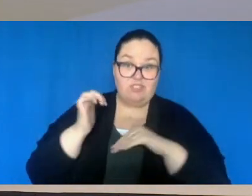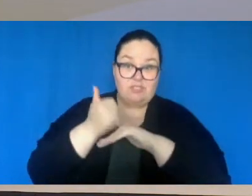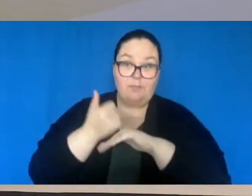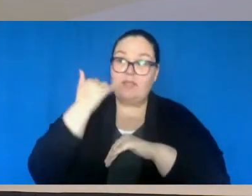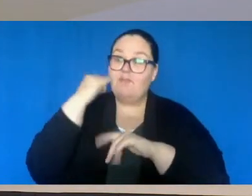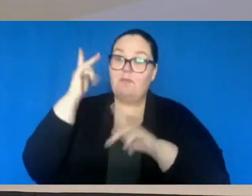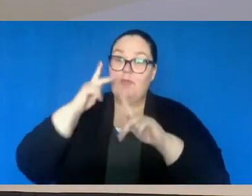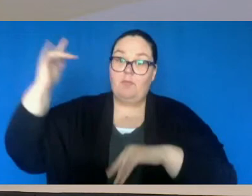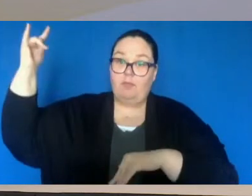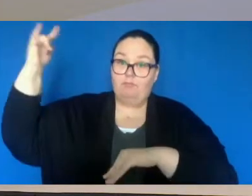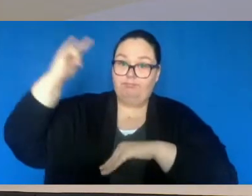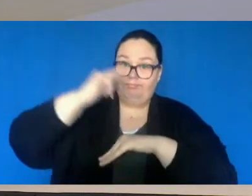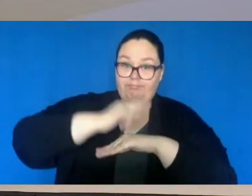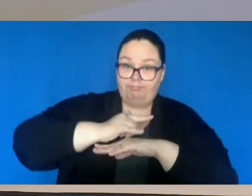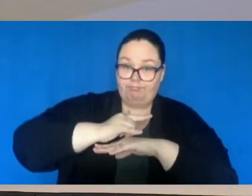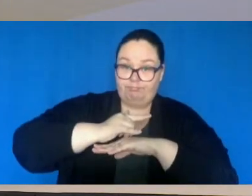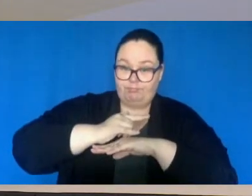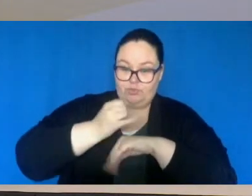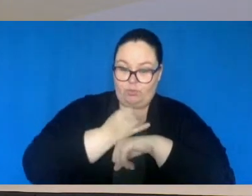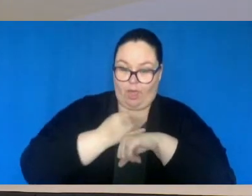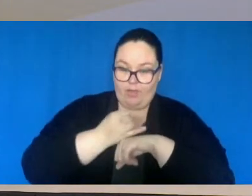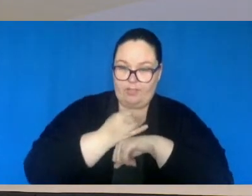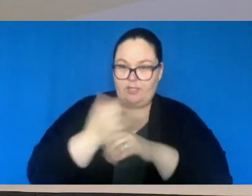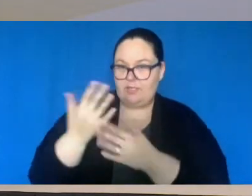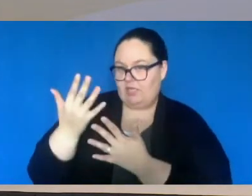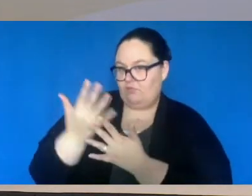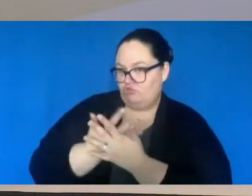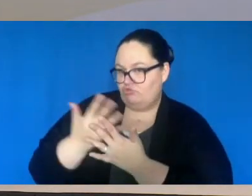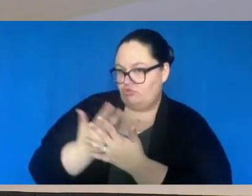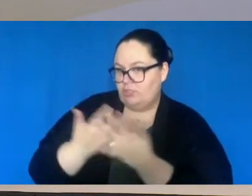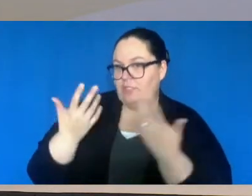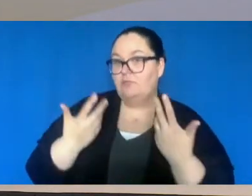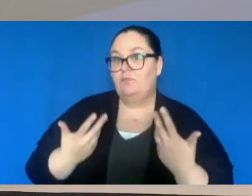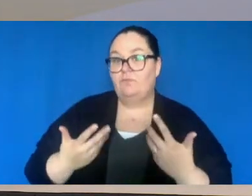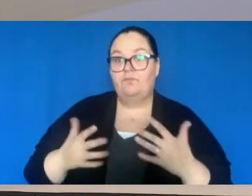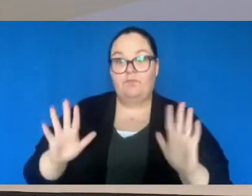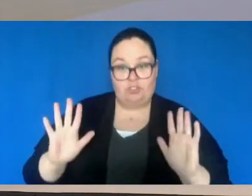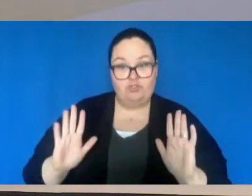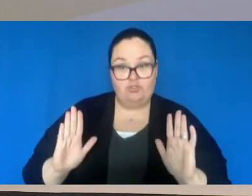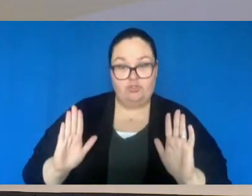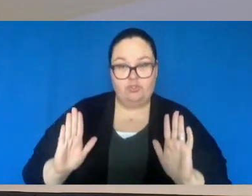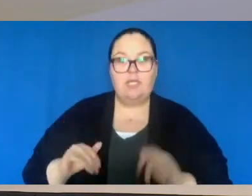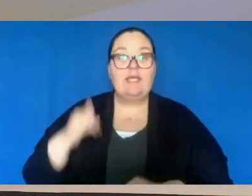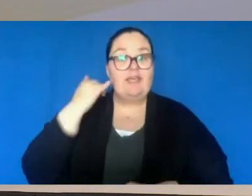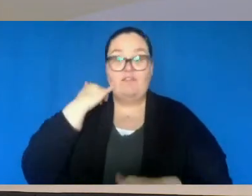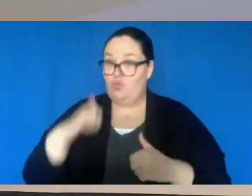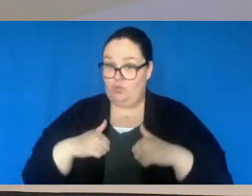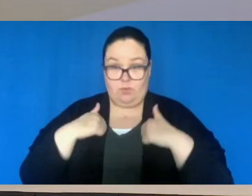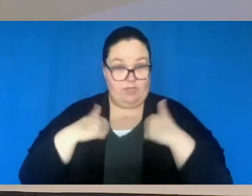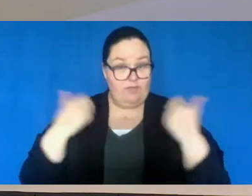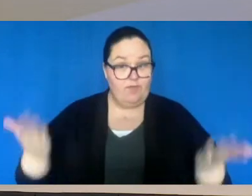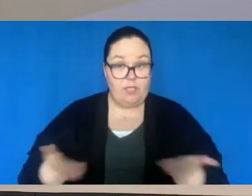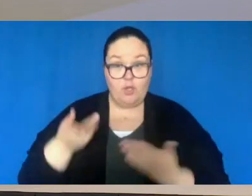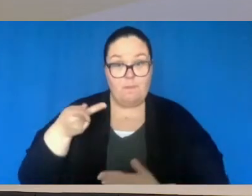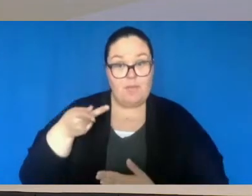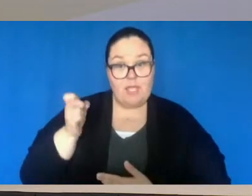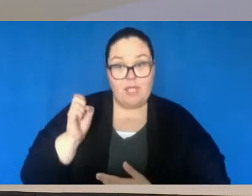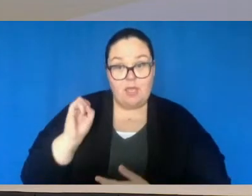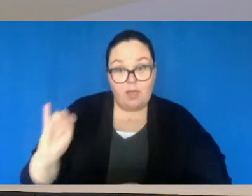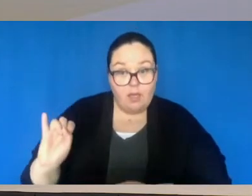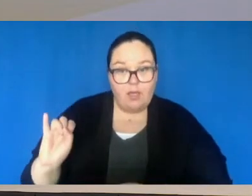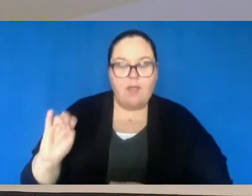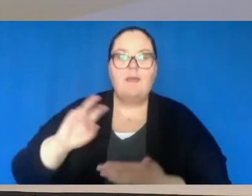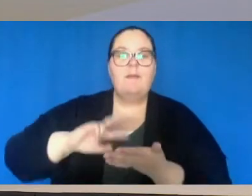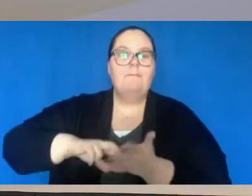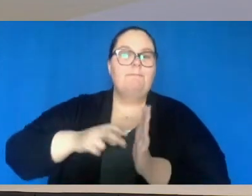at the airport is screened, and they need to have, if you're not a resident of PEI, you need to have